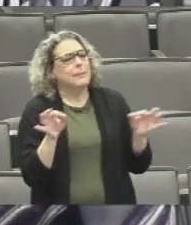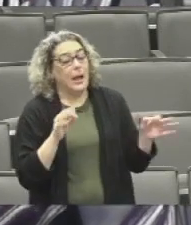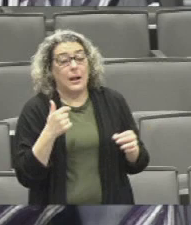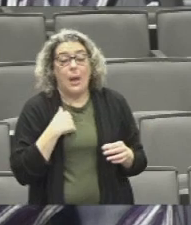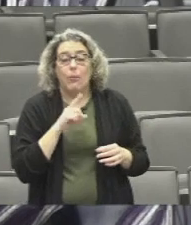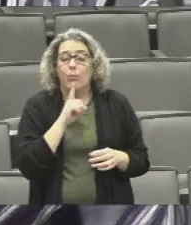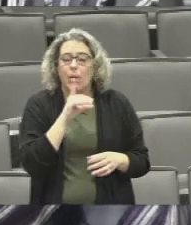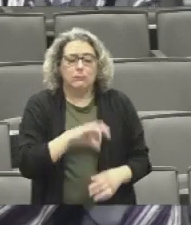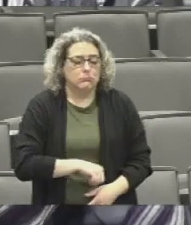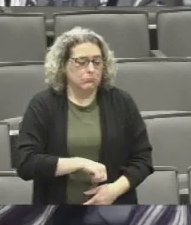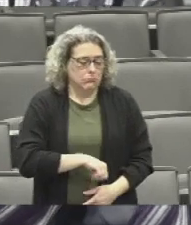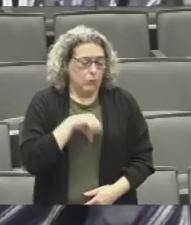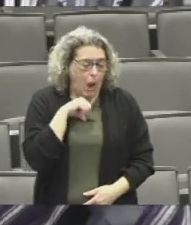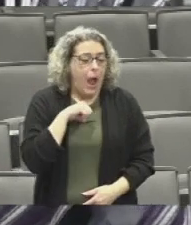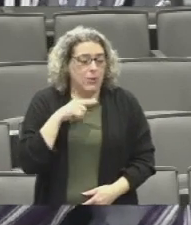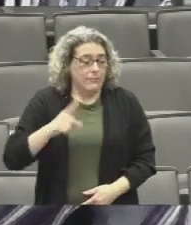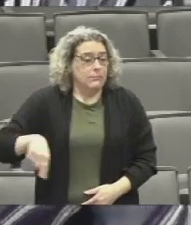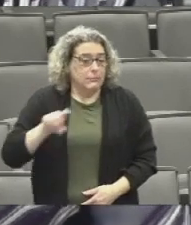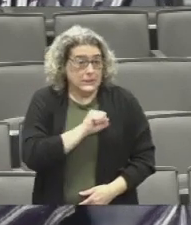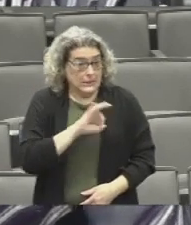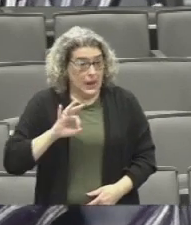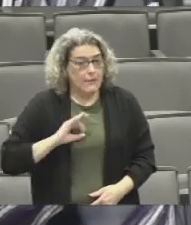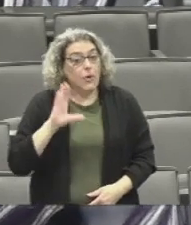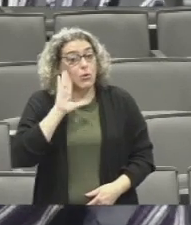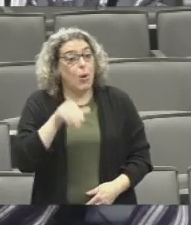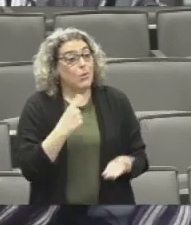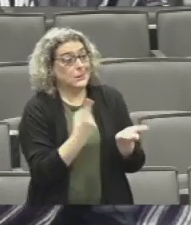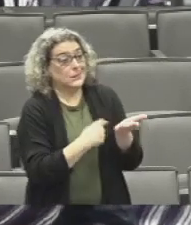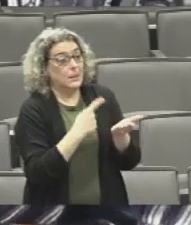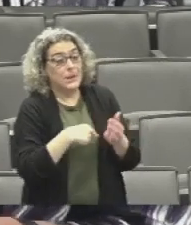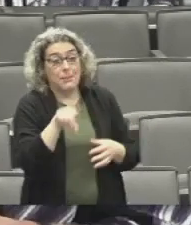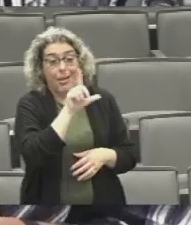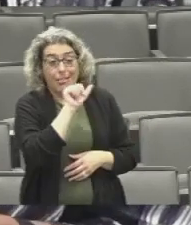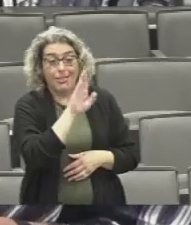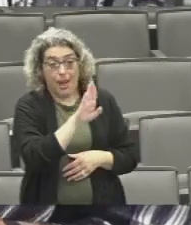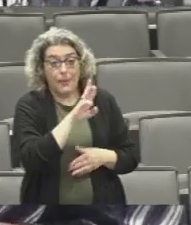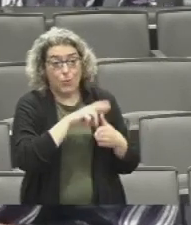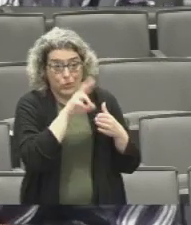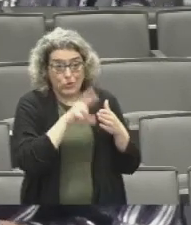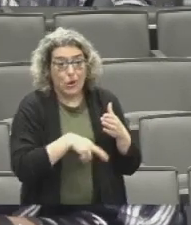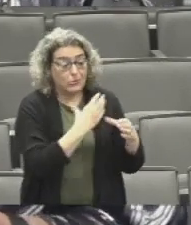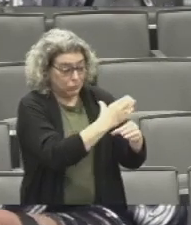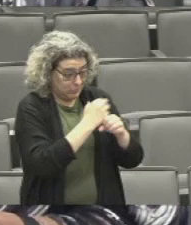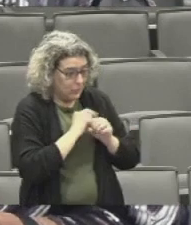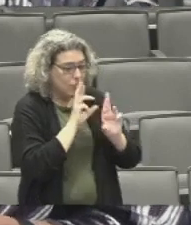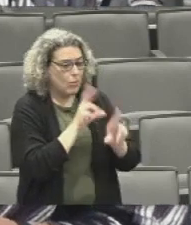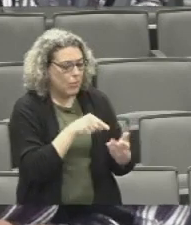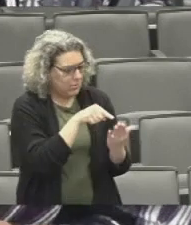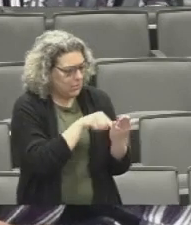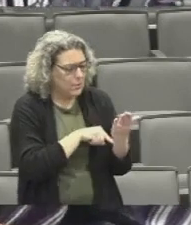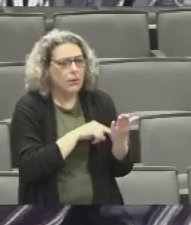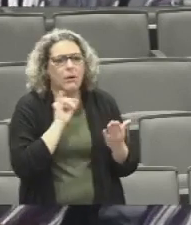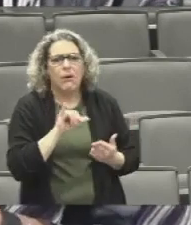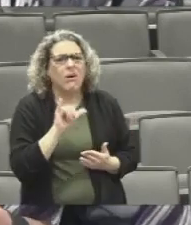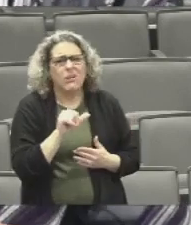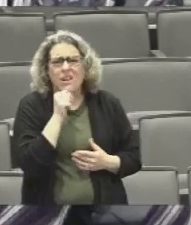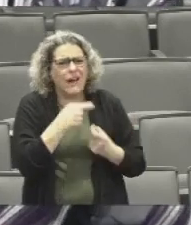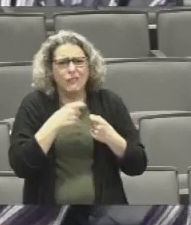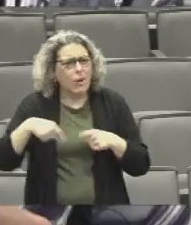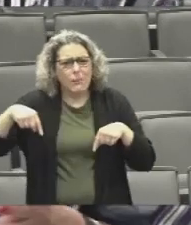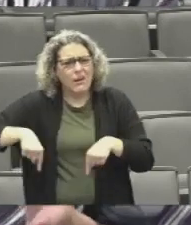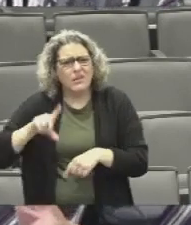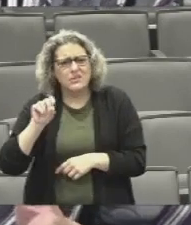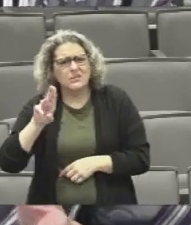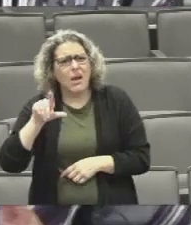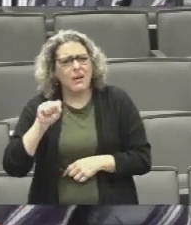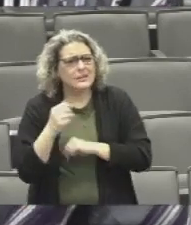proud I am. Sometimes laboratory results that we are getting, they are not from Douglas County. They are from